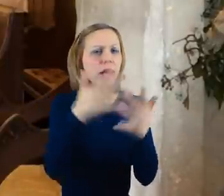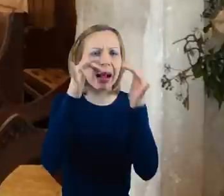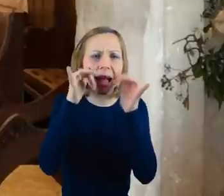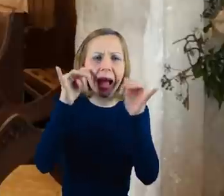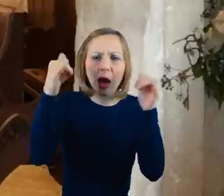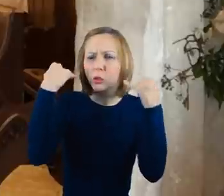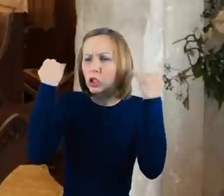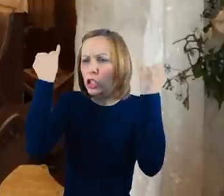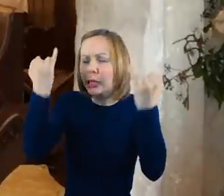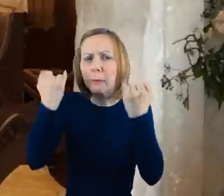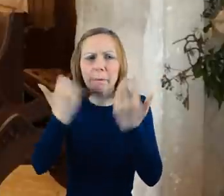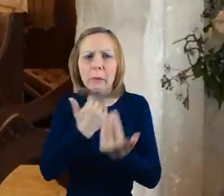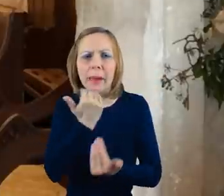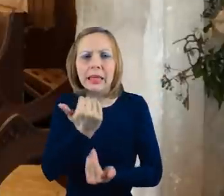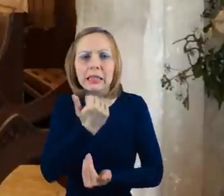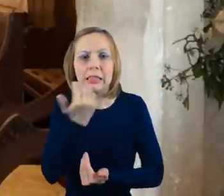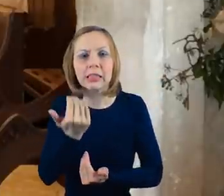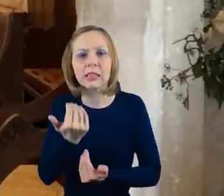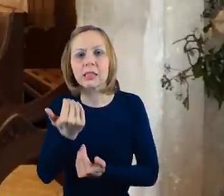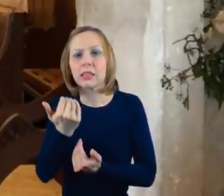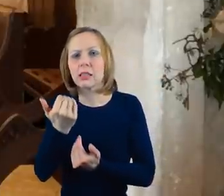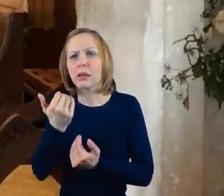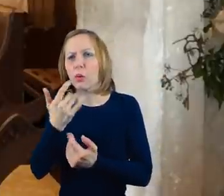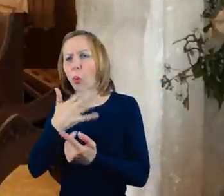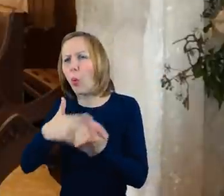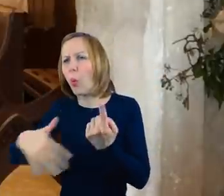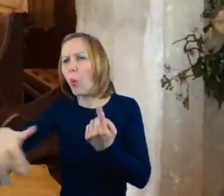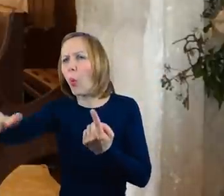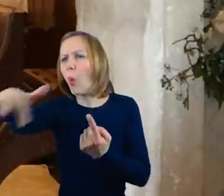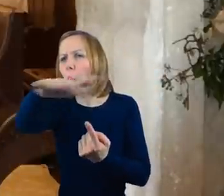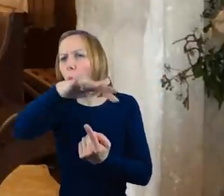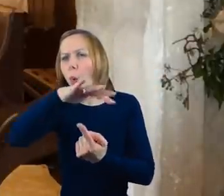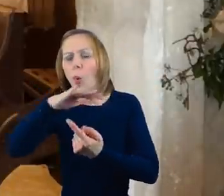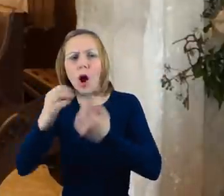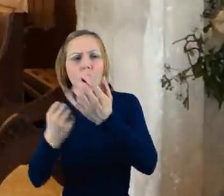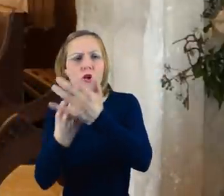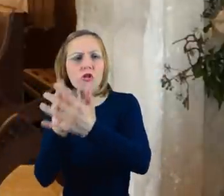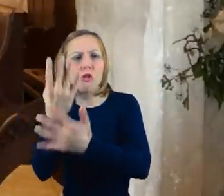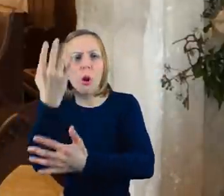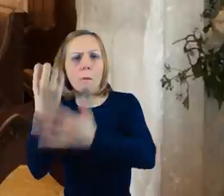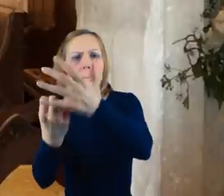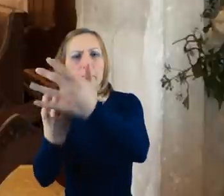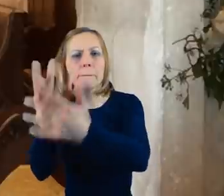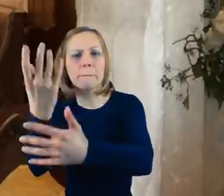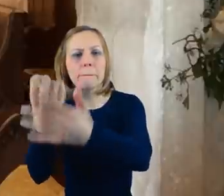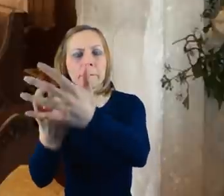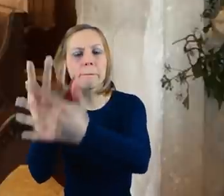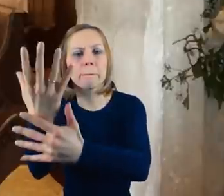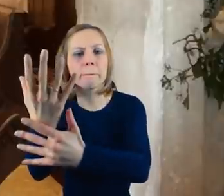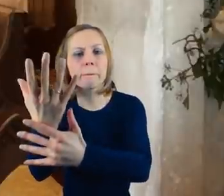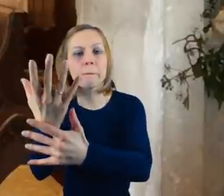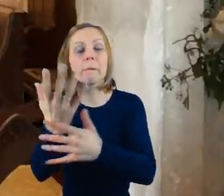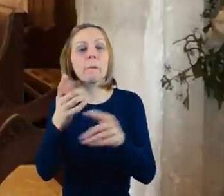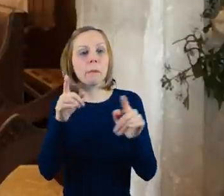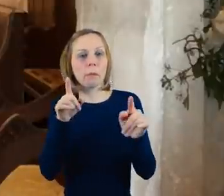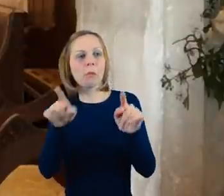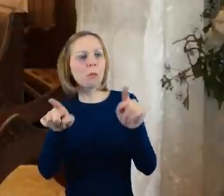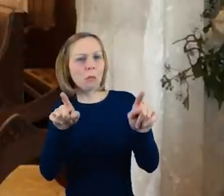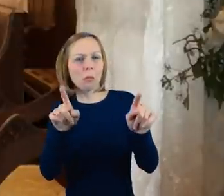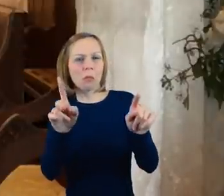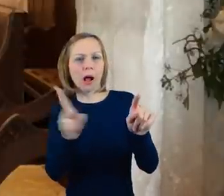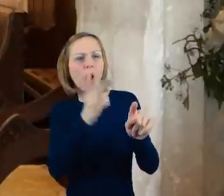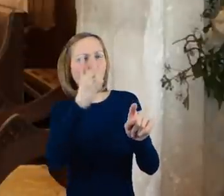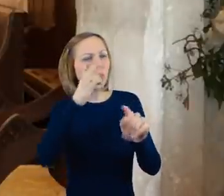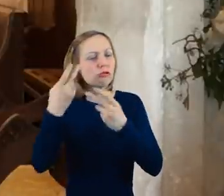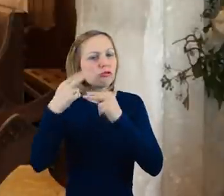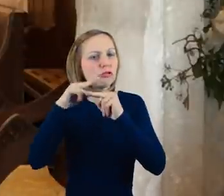sheep. There are vast tracts of arable land growing cereals and other crops. And mixed in with all this